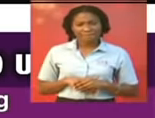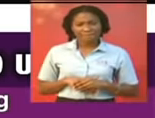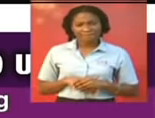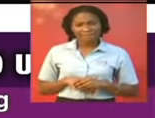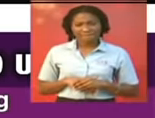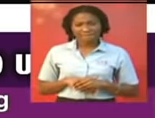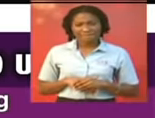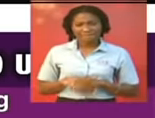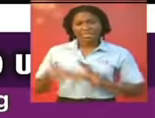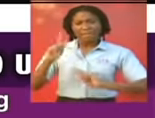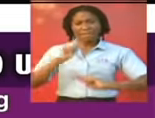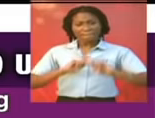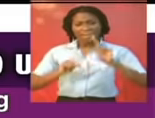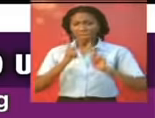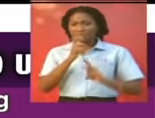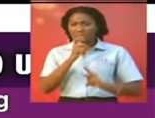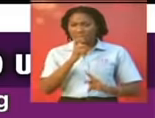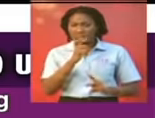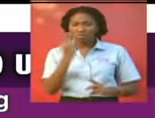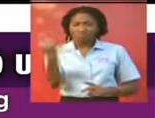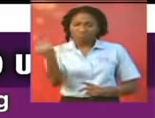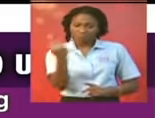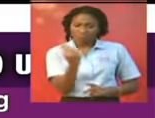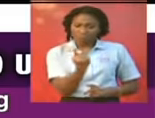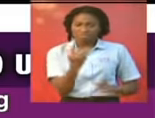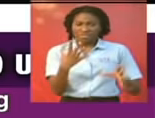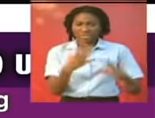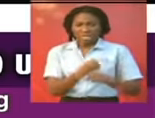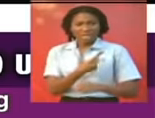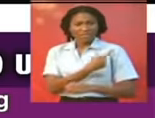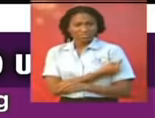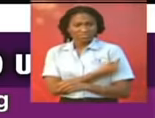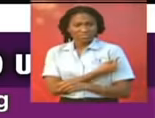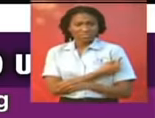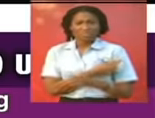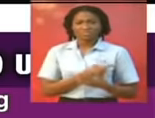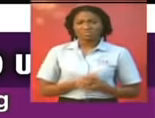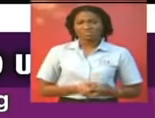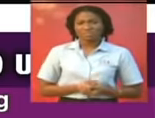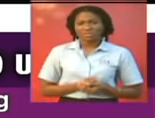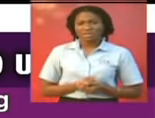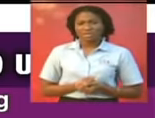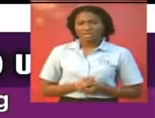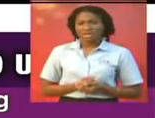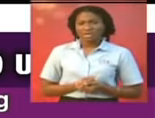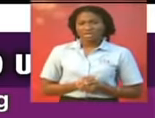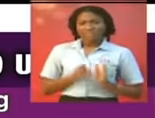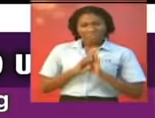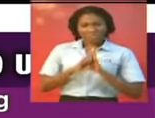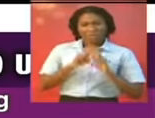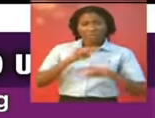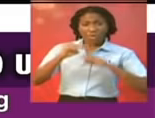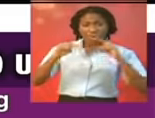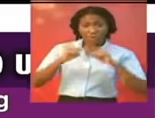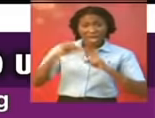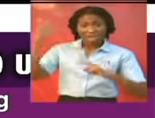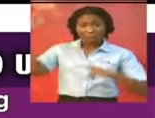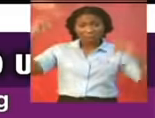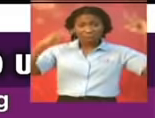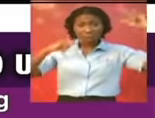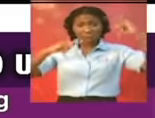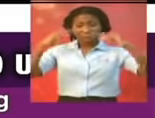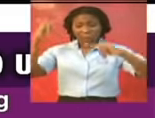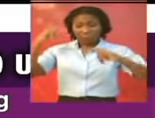persons coming into the country being vaccinated, given that if and when we reopen our borders, vaccinated persons